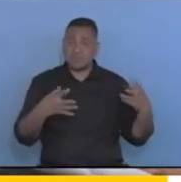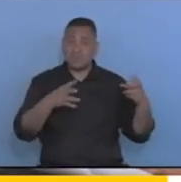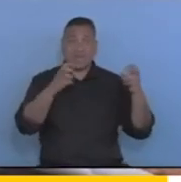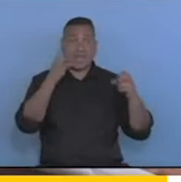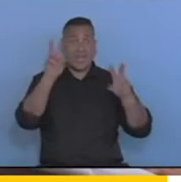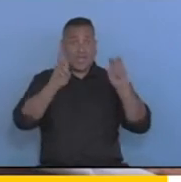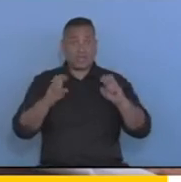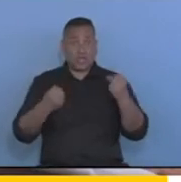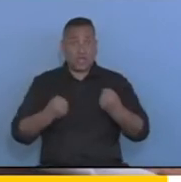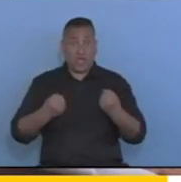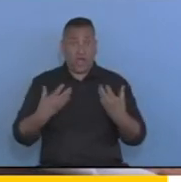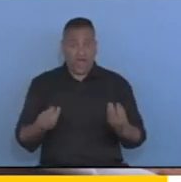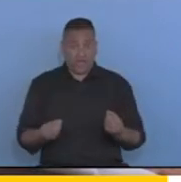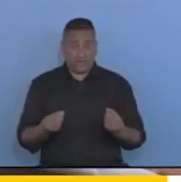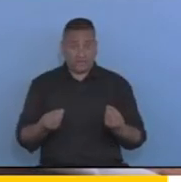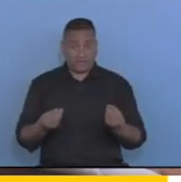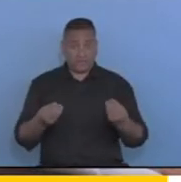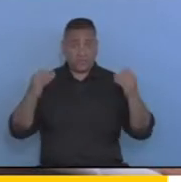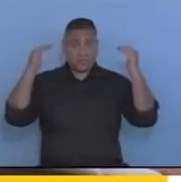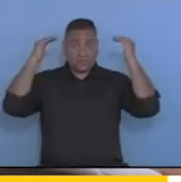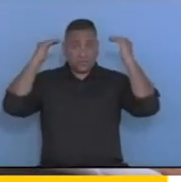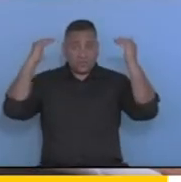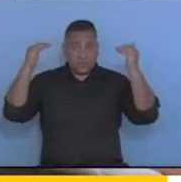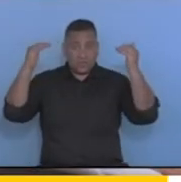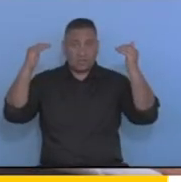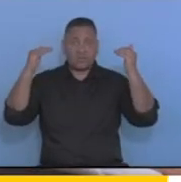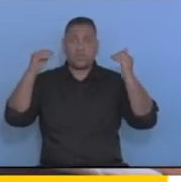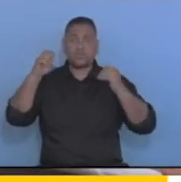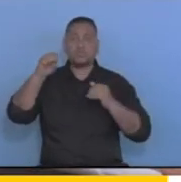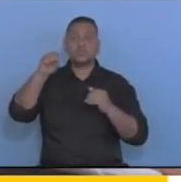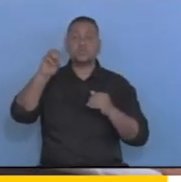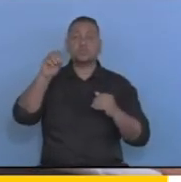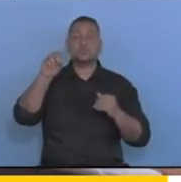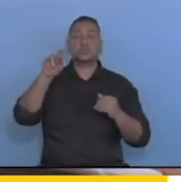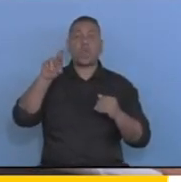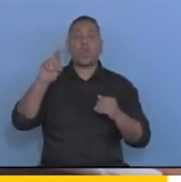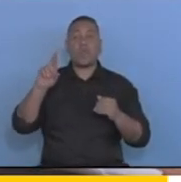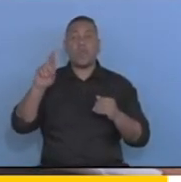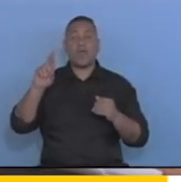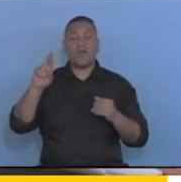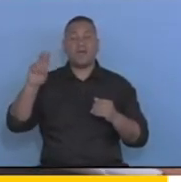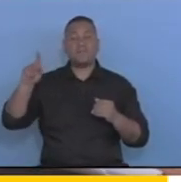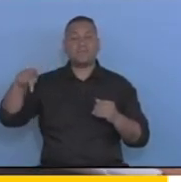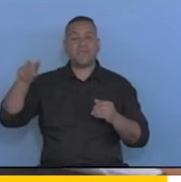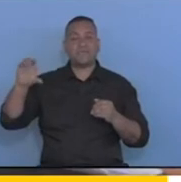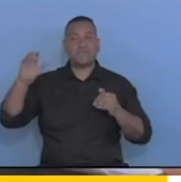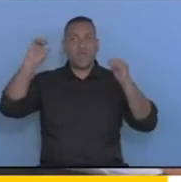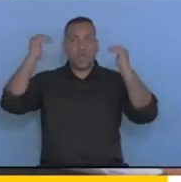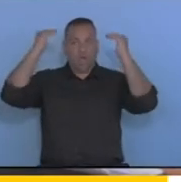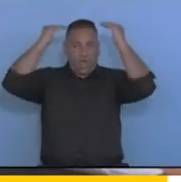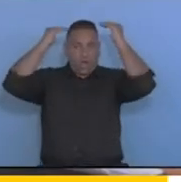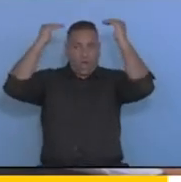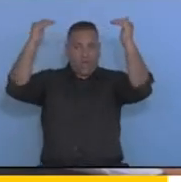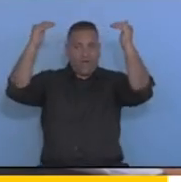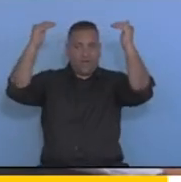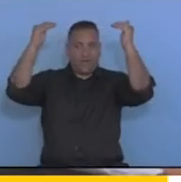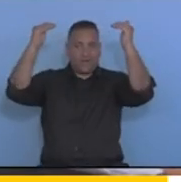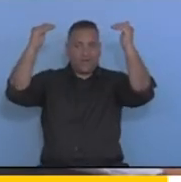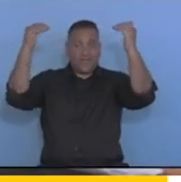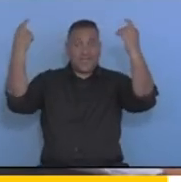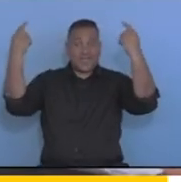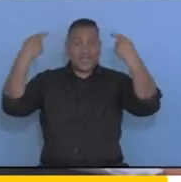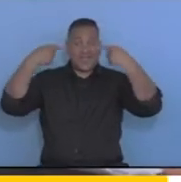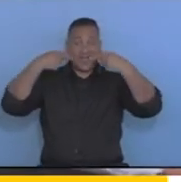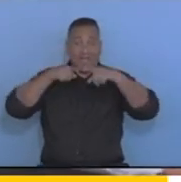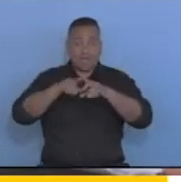having a carport, they would put up solar PV panels to form the carport. Oh, wow. So when you get to at home, for the